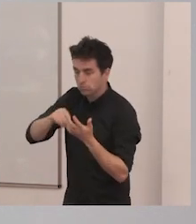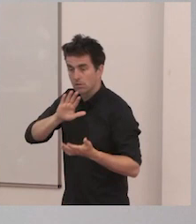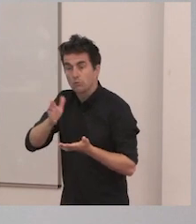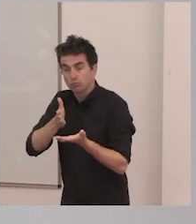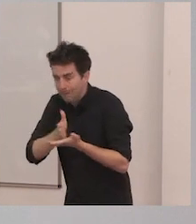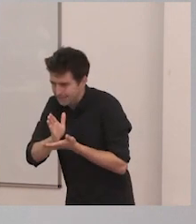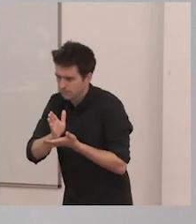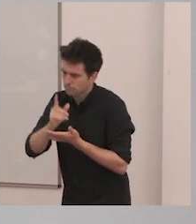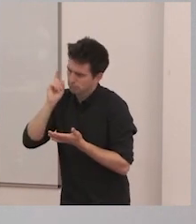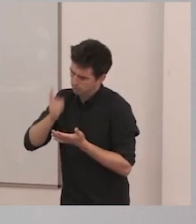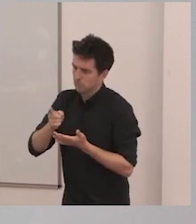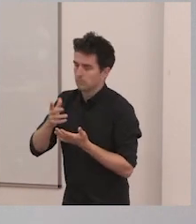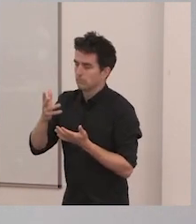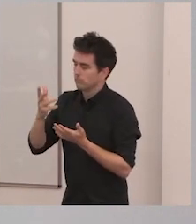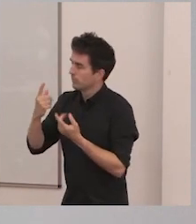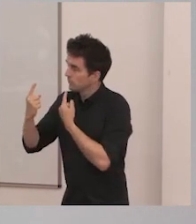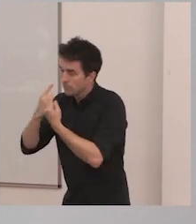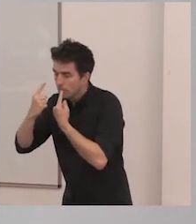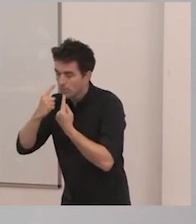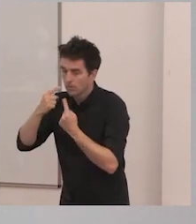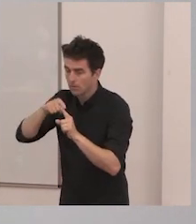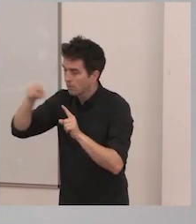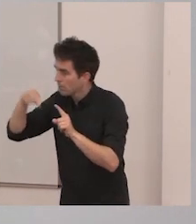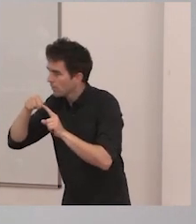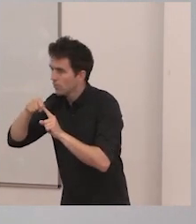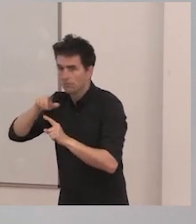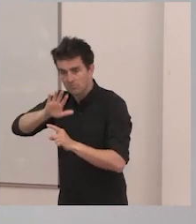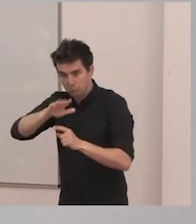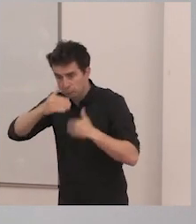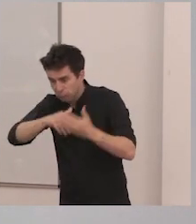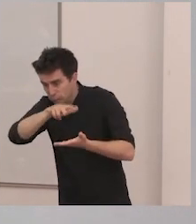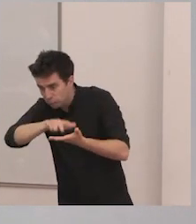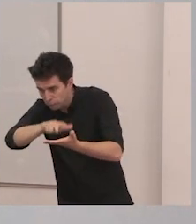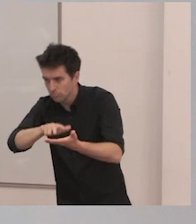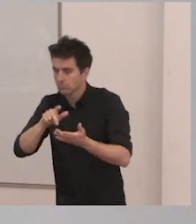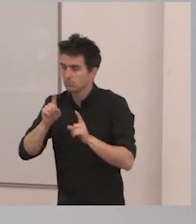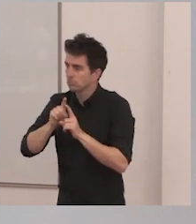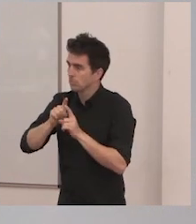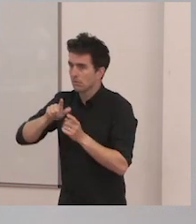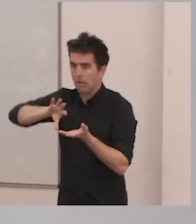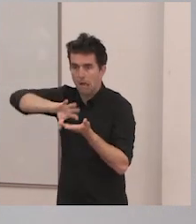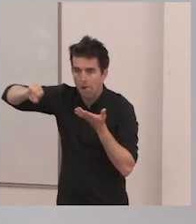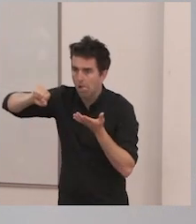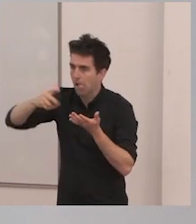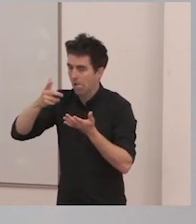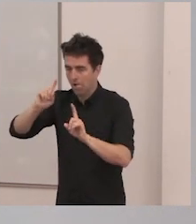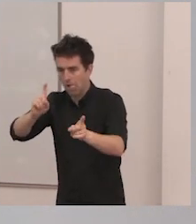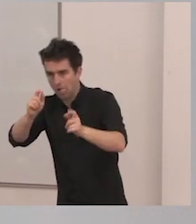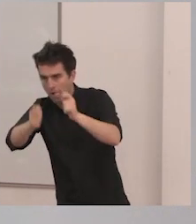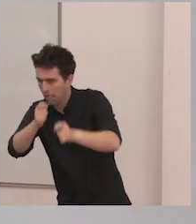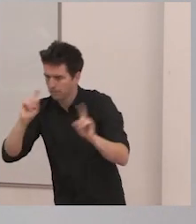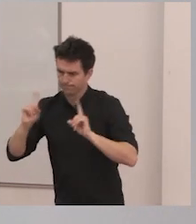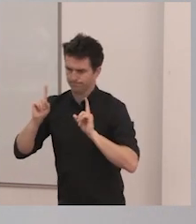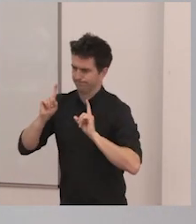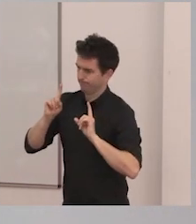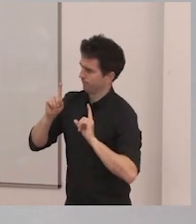Changing this situation will require a fundamental shift in law and policy to recognise the right of people with